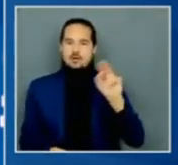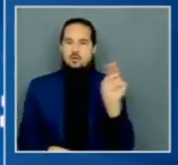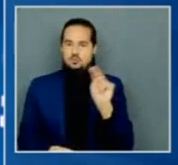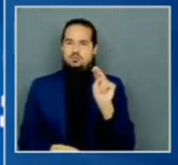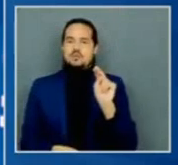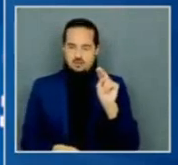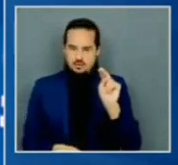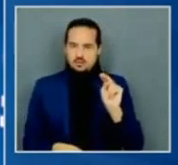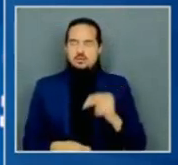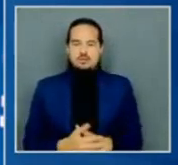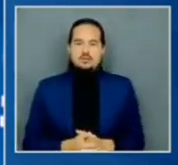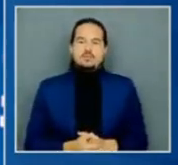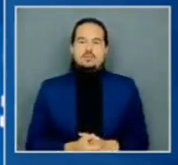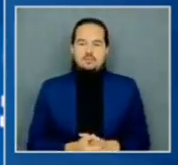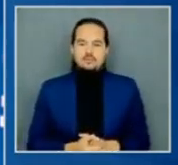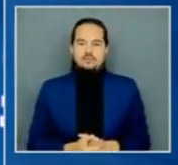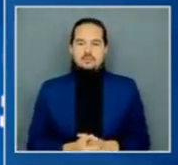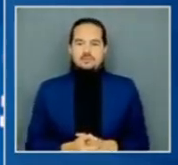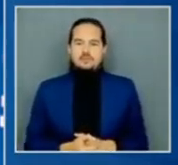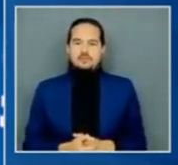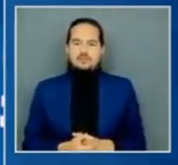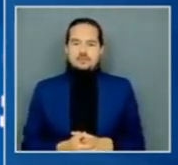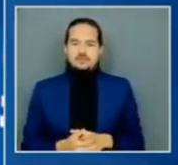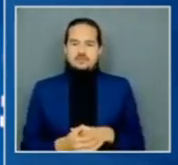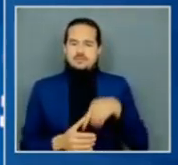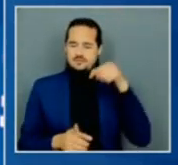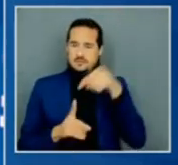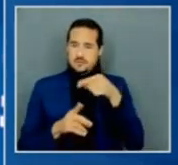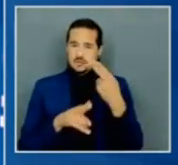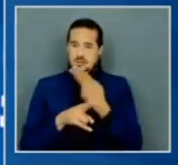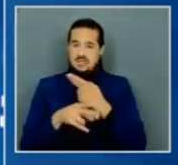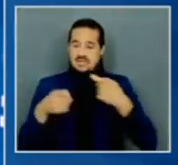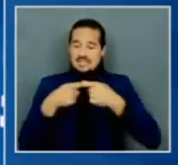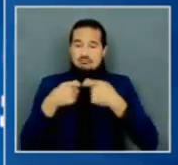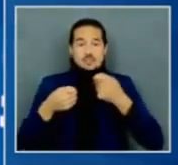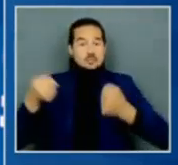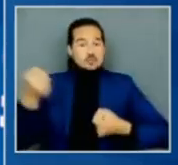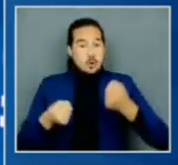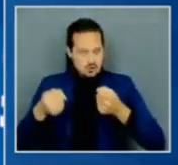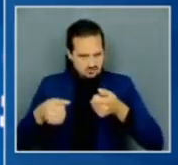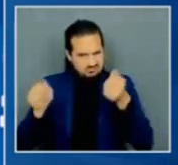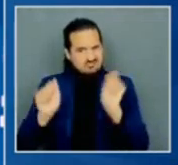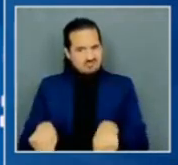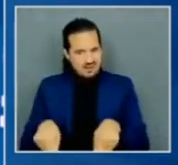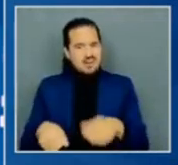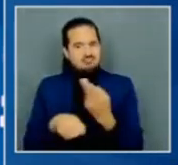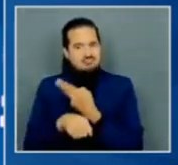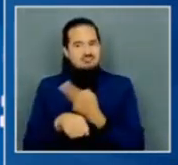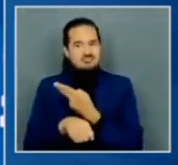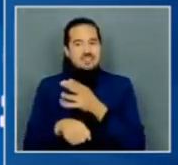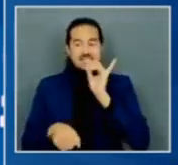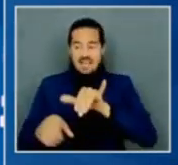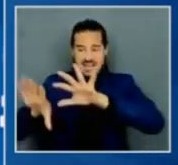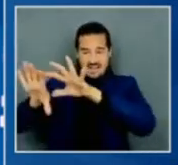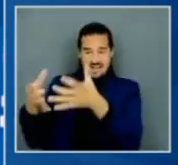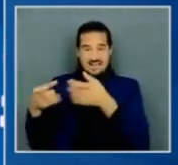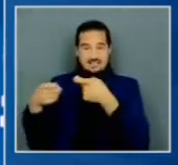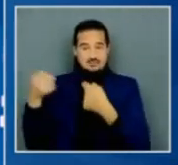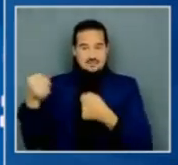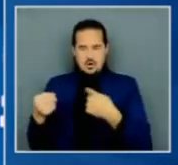economic way to power automobiles as a consequence of dealing with electric vehicles. We can own the electric vehicle